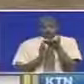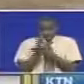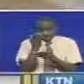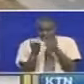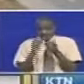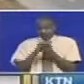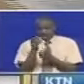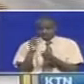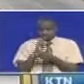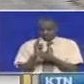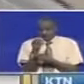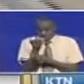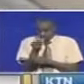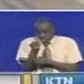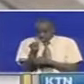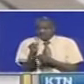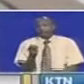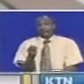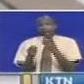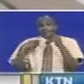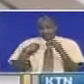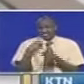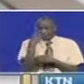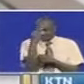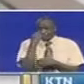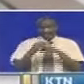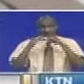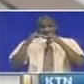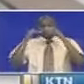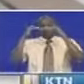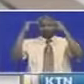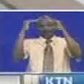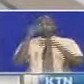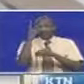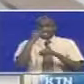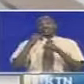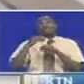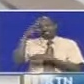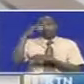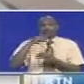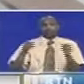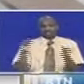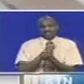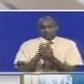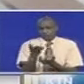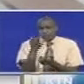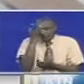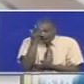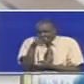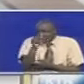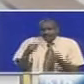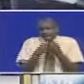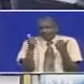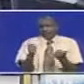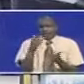remotely, had the capability to bring down a 20-story building. So, why wasn't the operation carried out